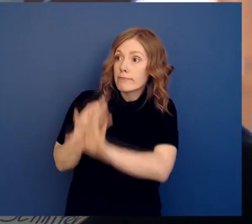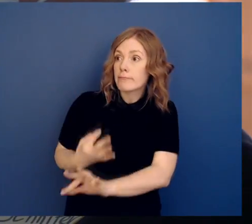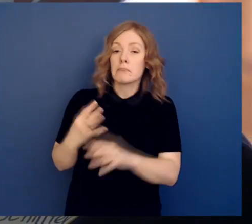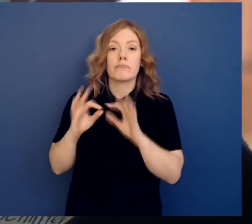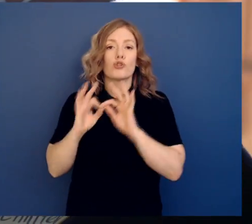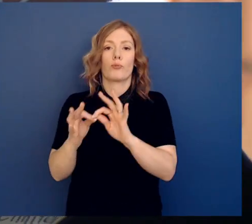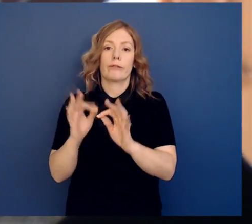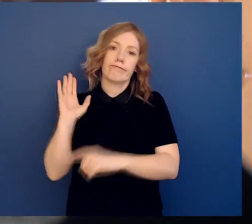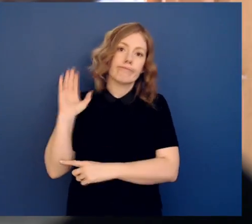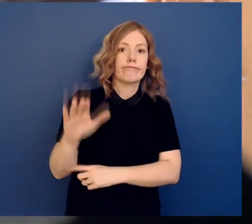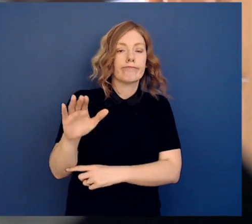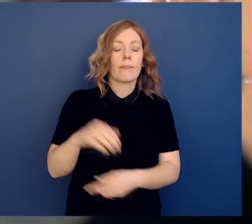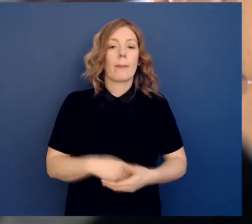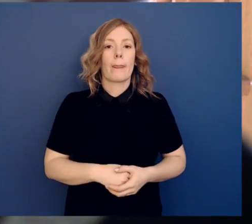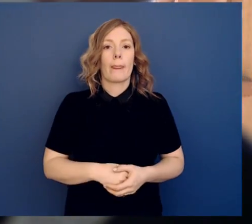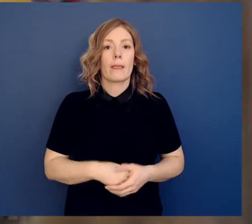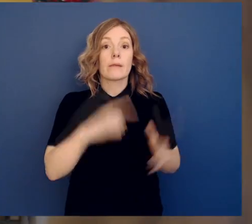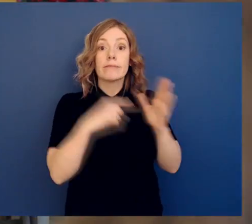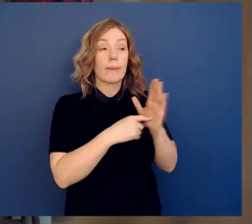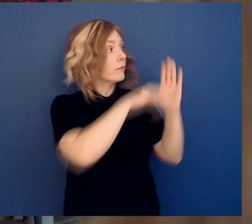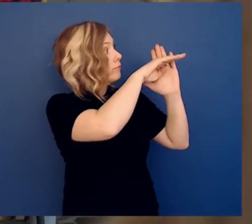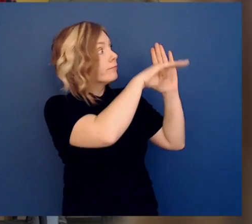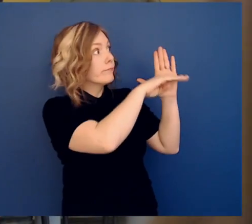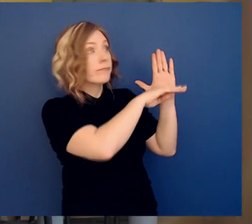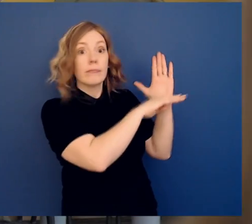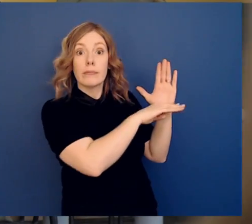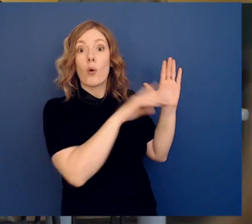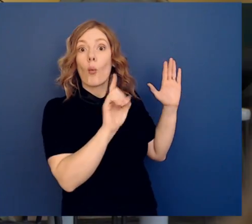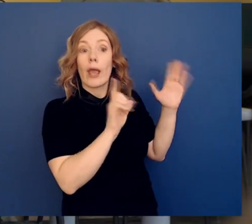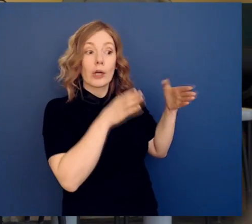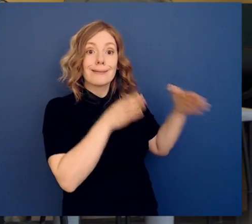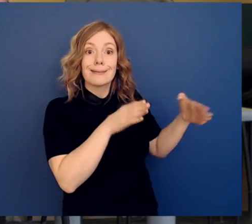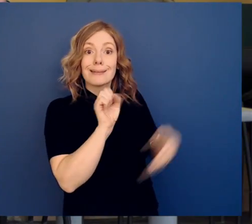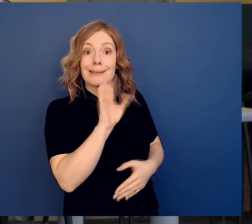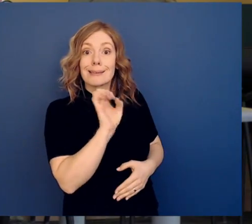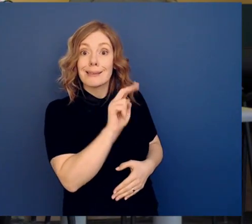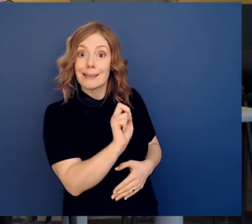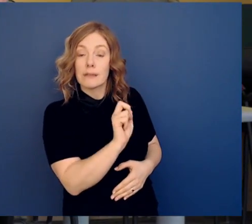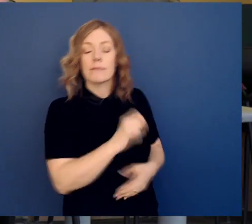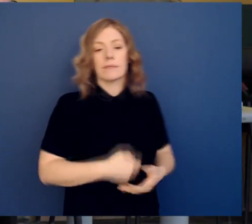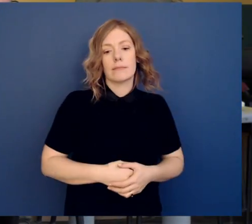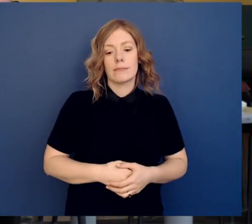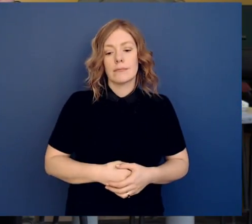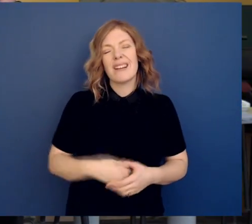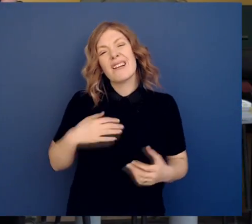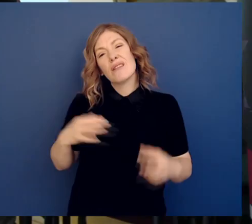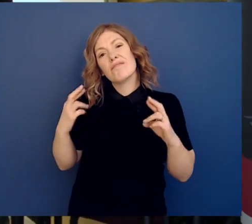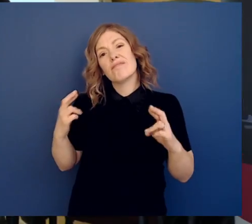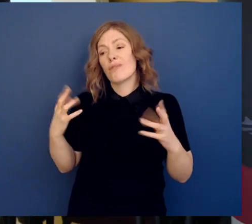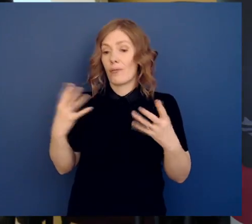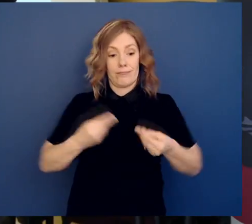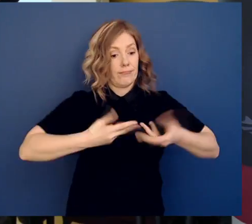or on set with the director getting feedback. So we'll use the scene heading, so when you're reading the script, we'll write where the scene is